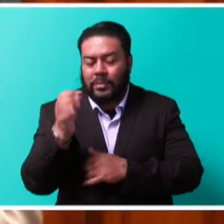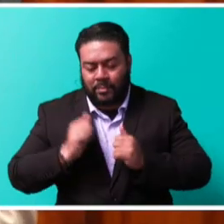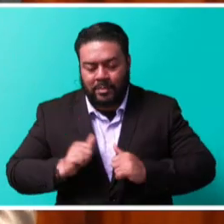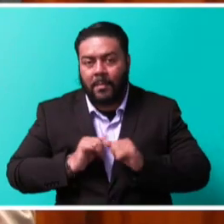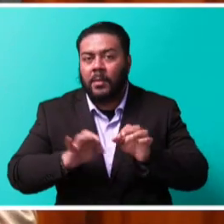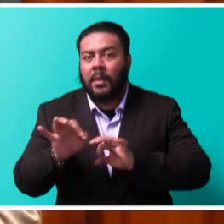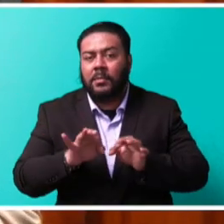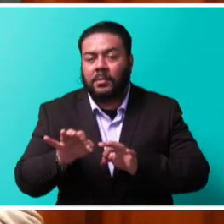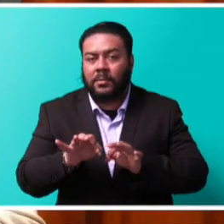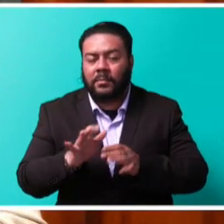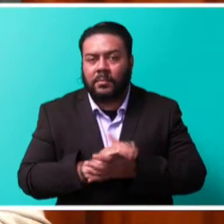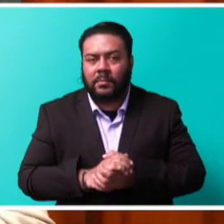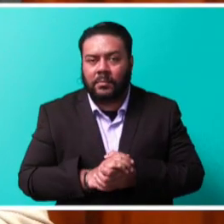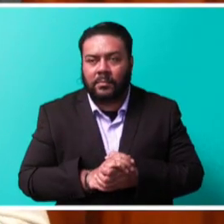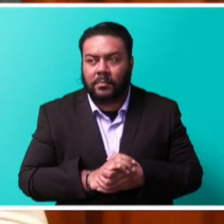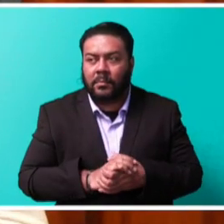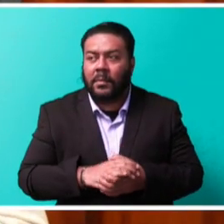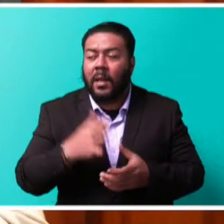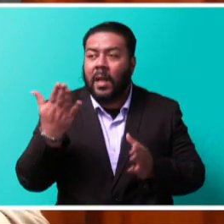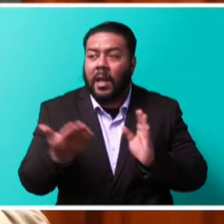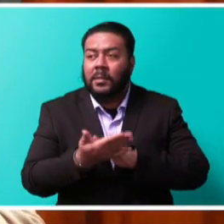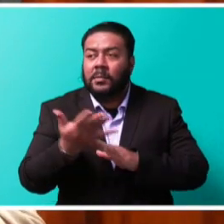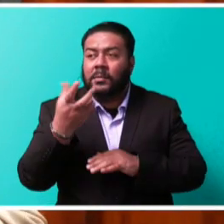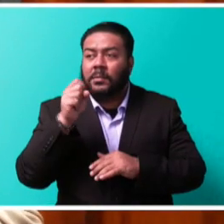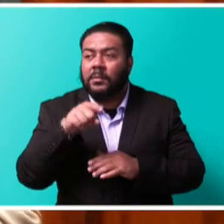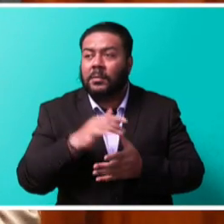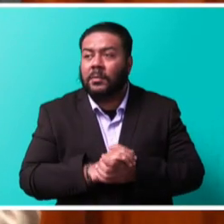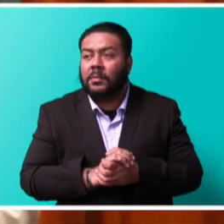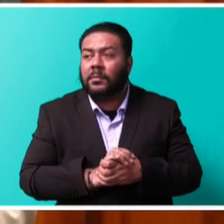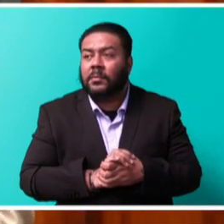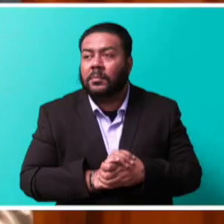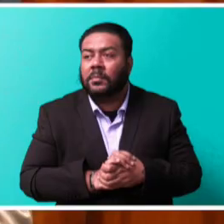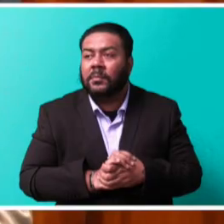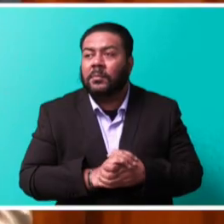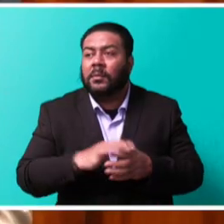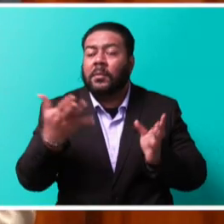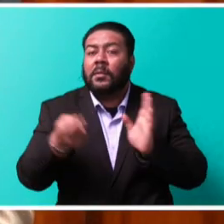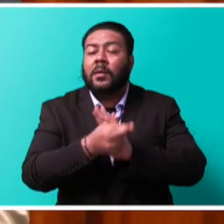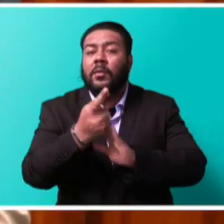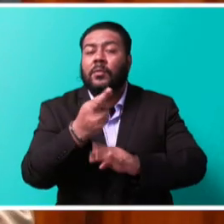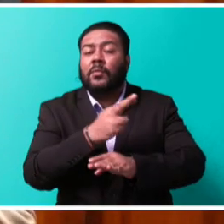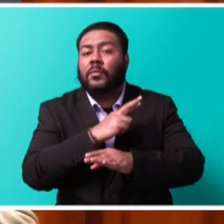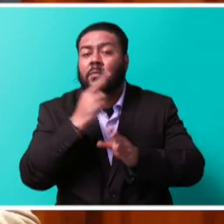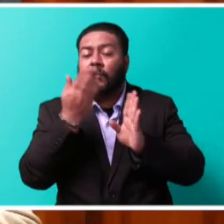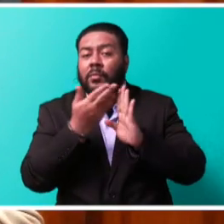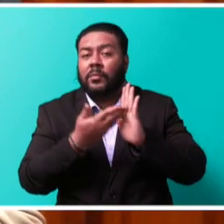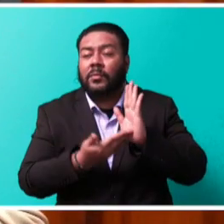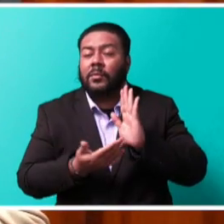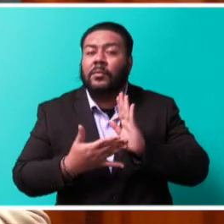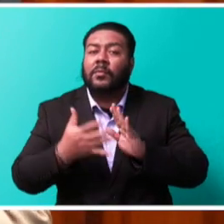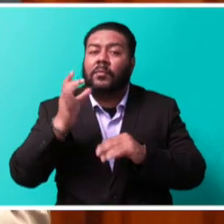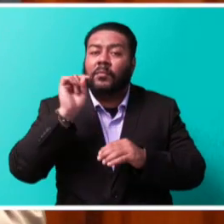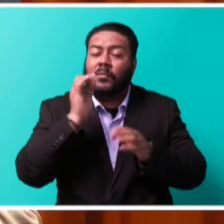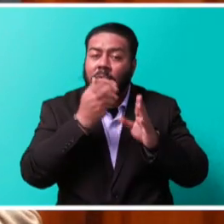new Code of Forest Practices. Under the previous legislation, Honourable Speaker, the regulations focus mainly on timber harvesting